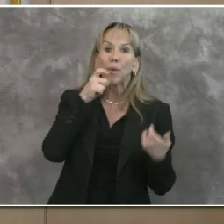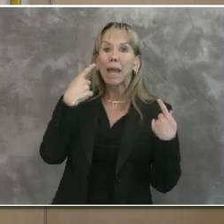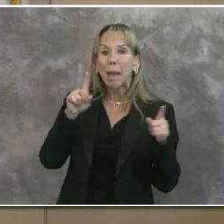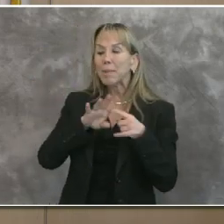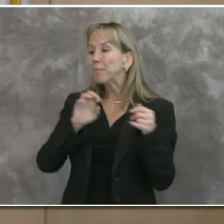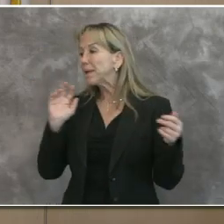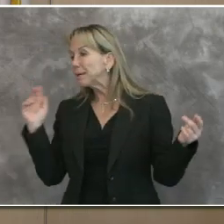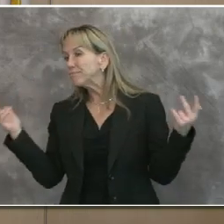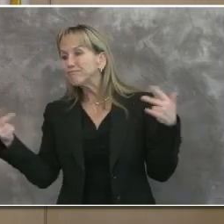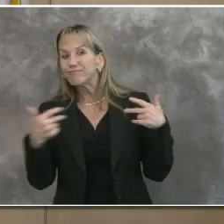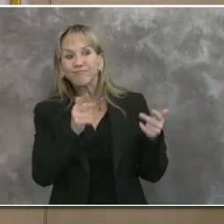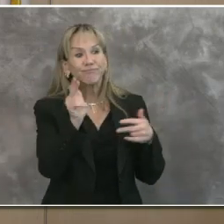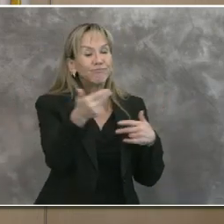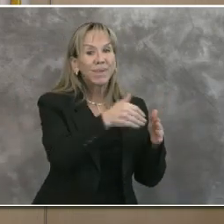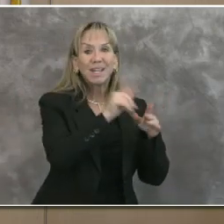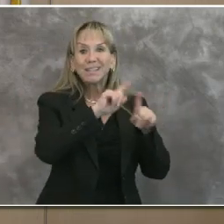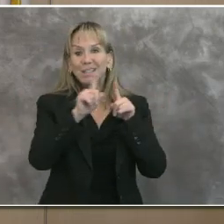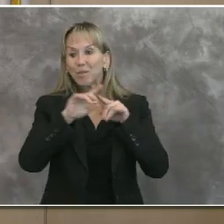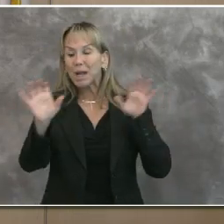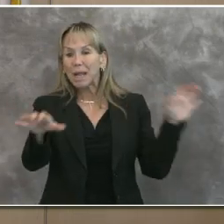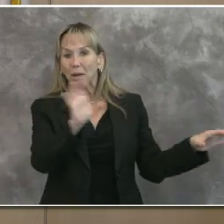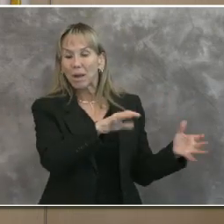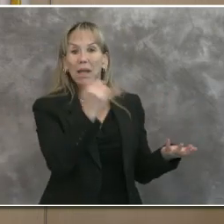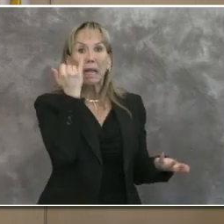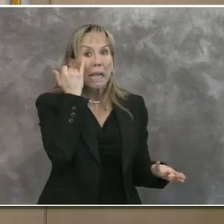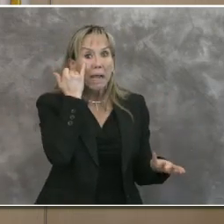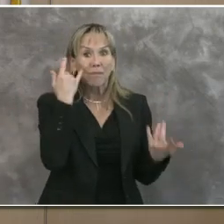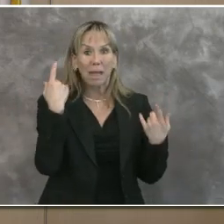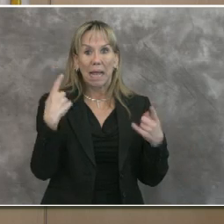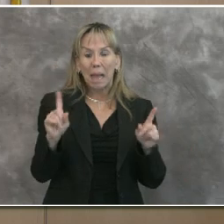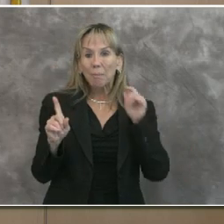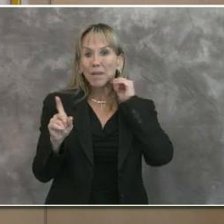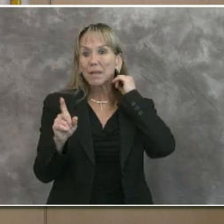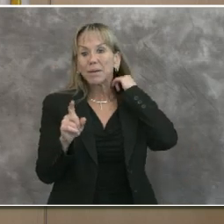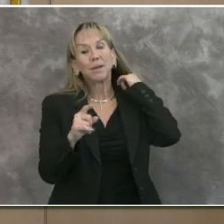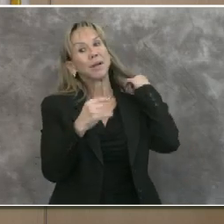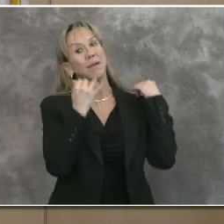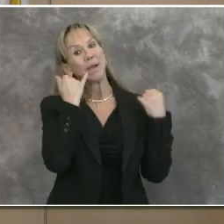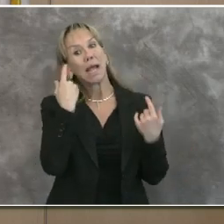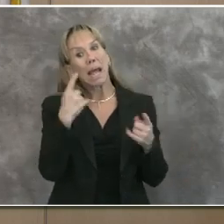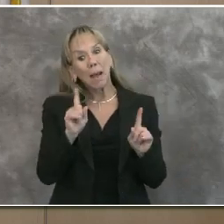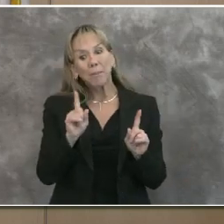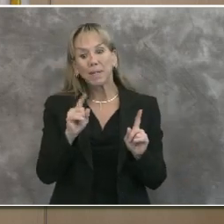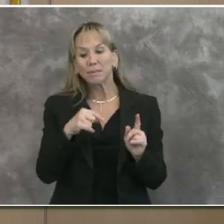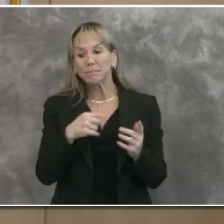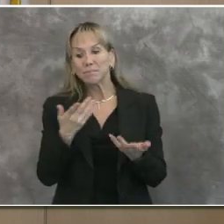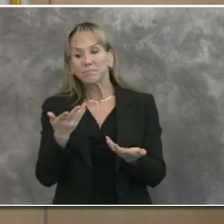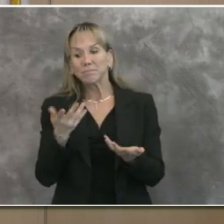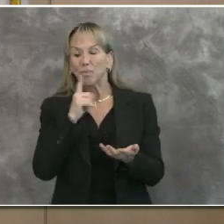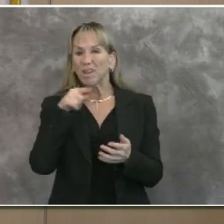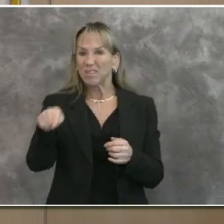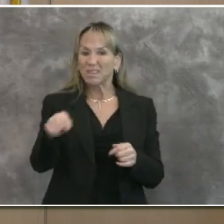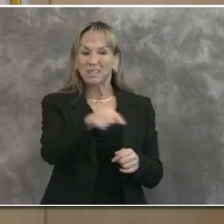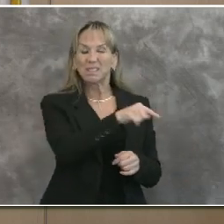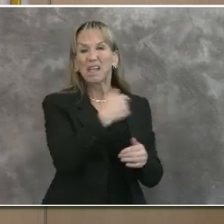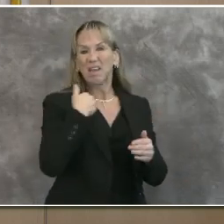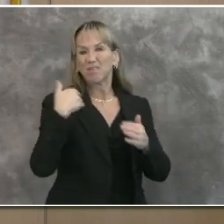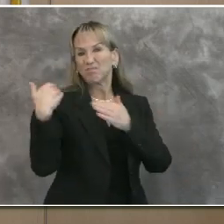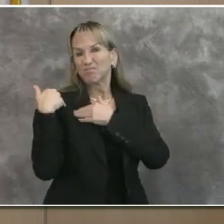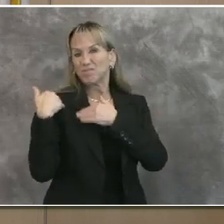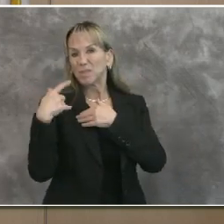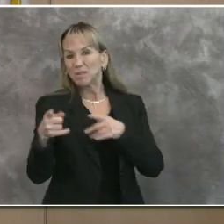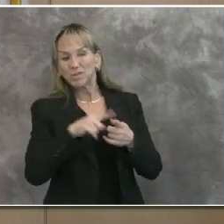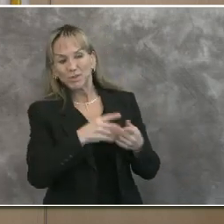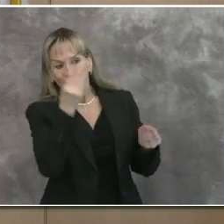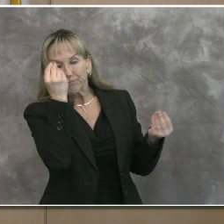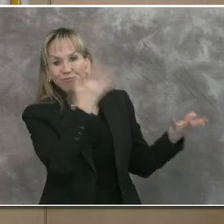the community in the various jurisdictions. The various jurisdictions have the responsibility or the authority, the police in